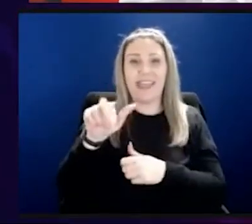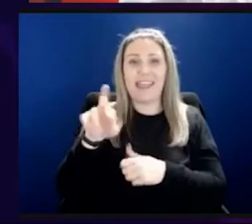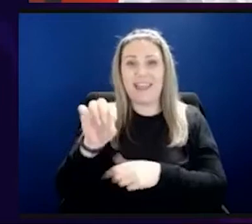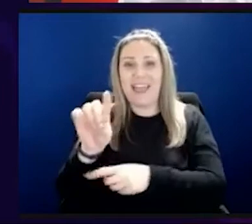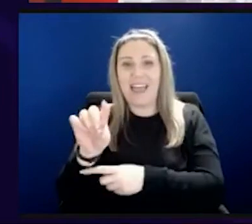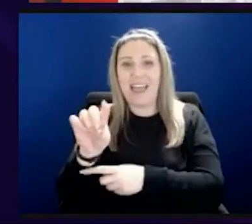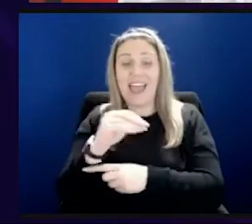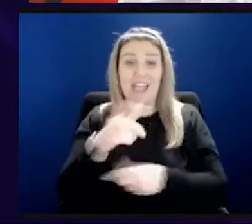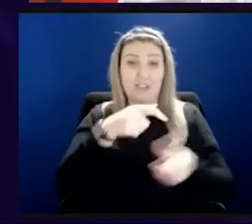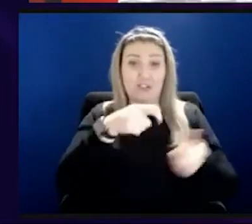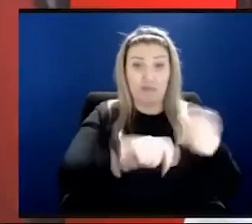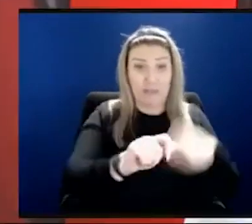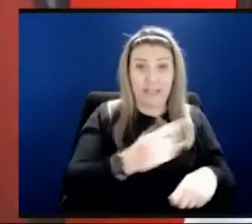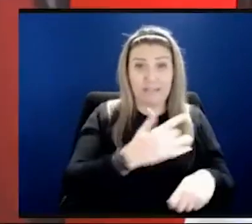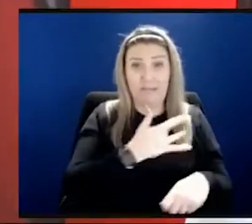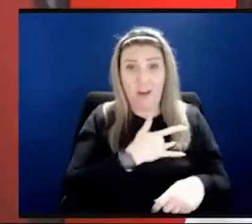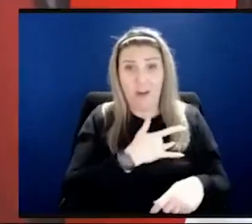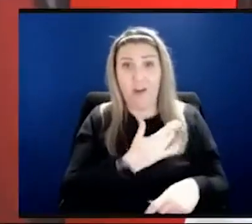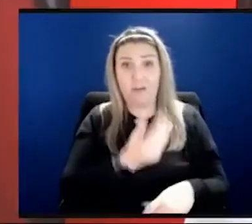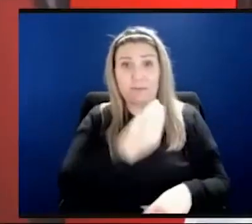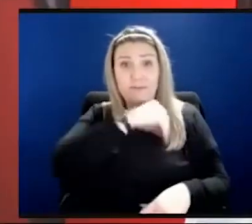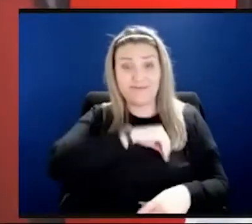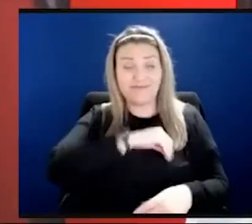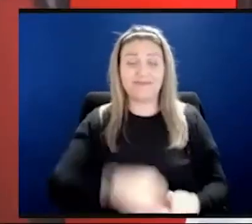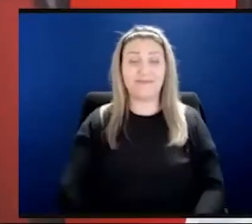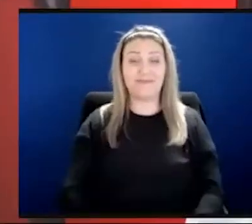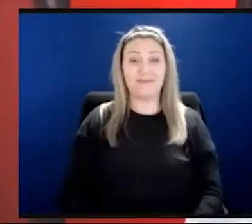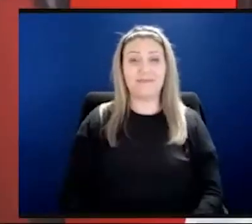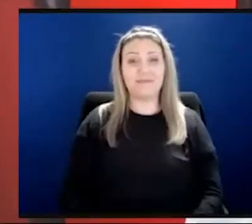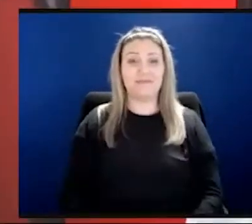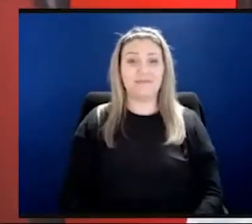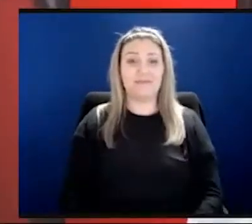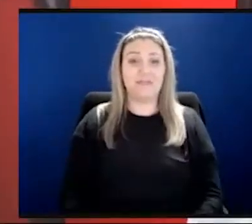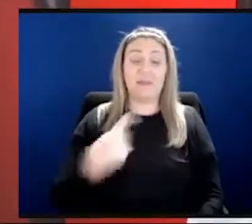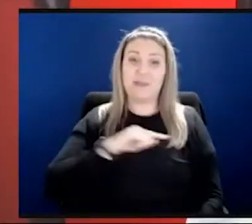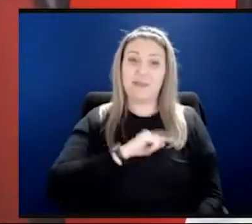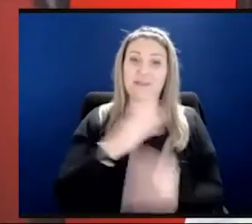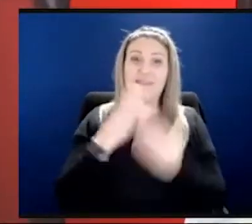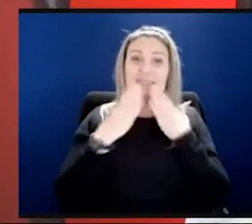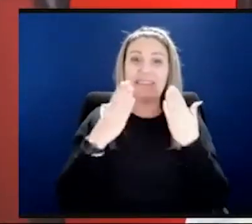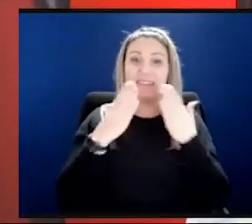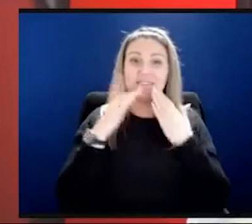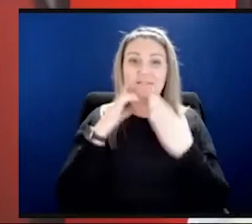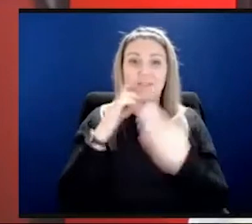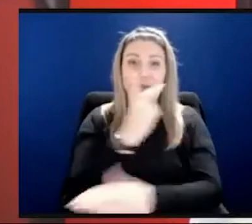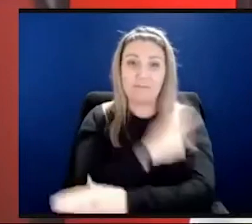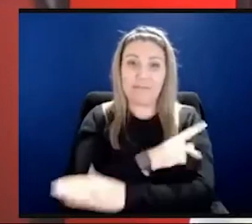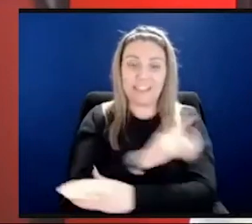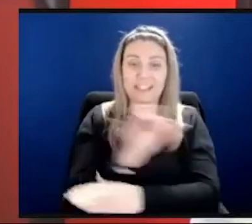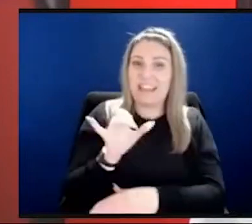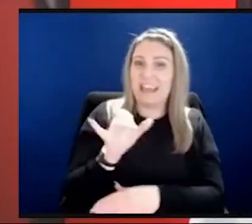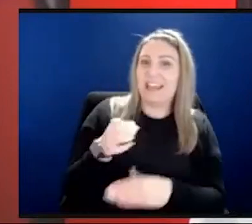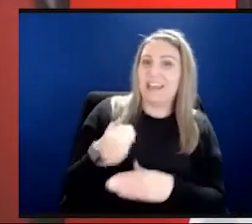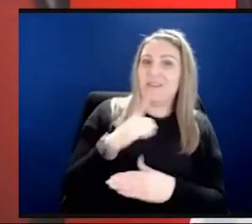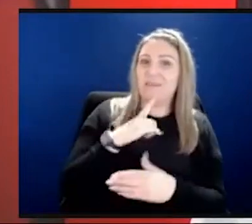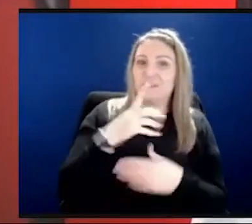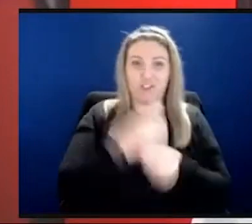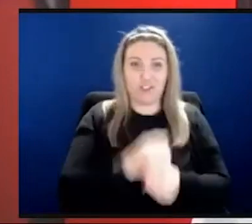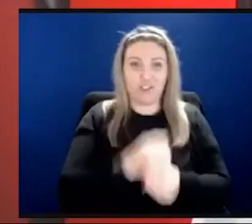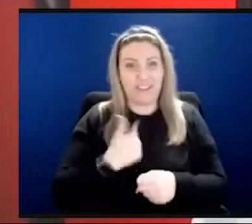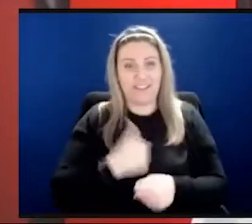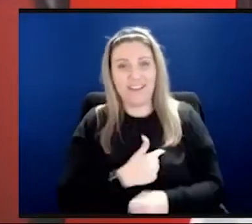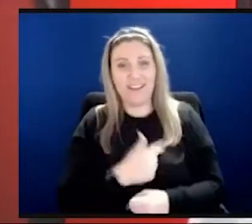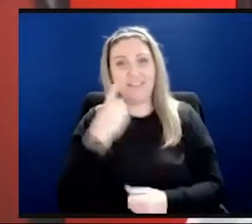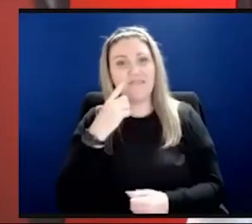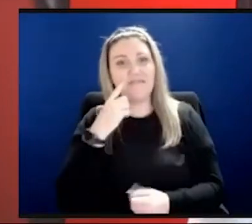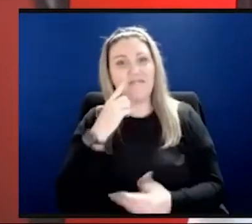so, I think we're thankful for patients like Garen putting their trust in us to make good